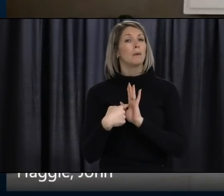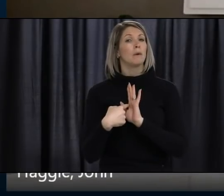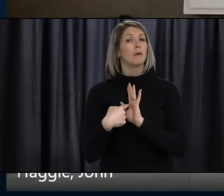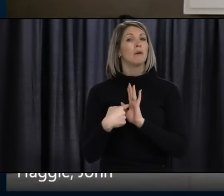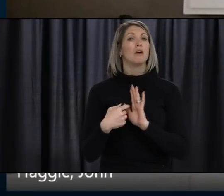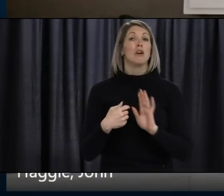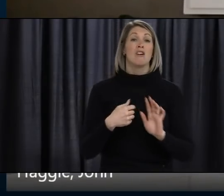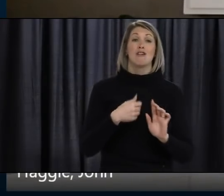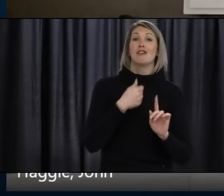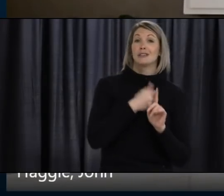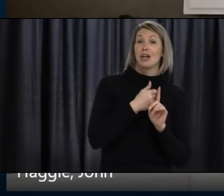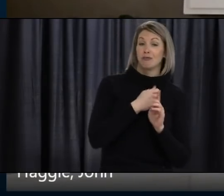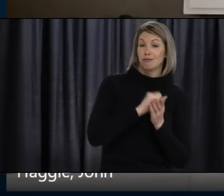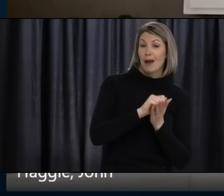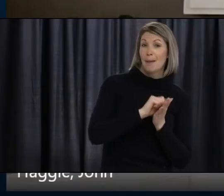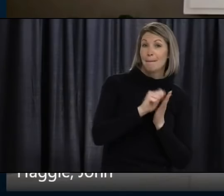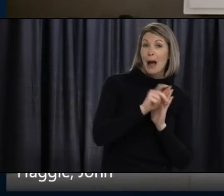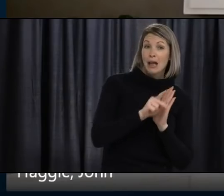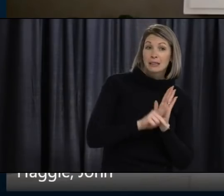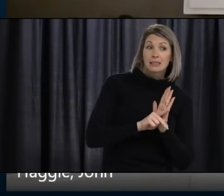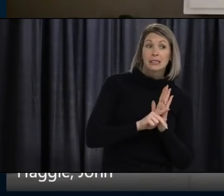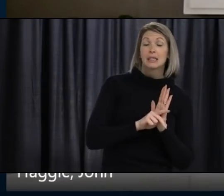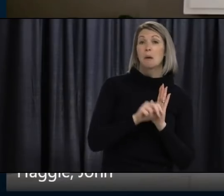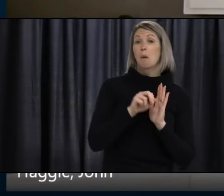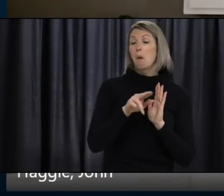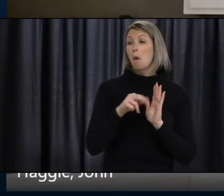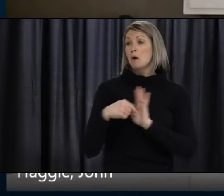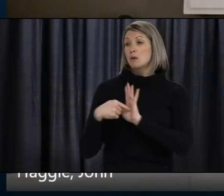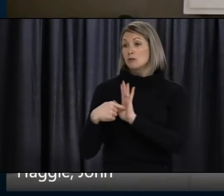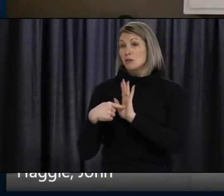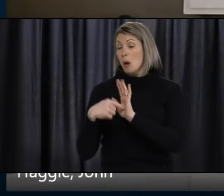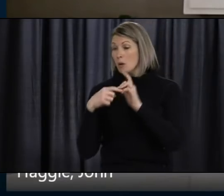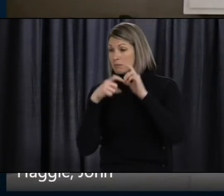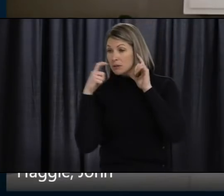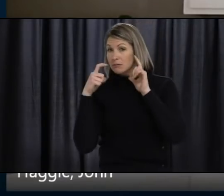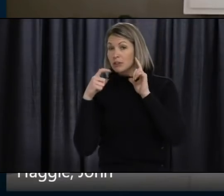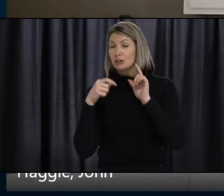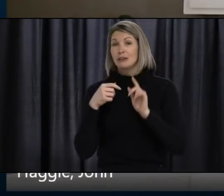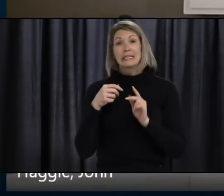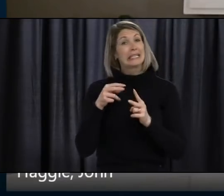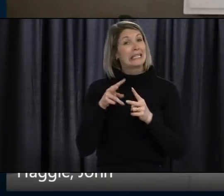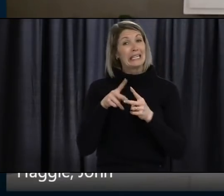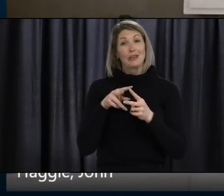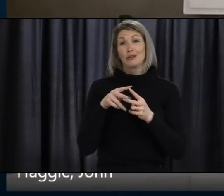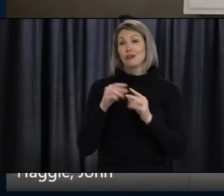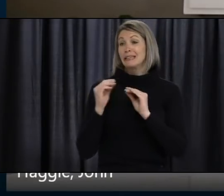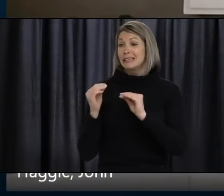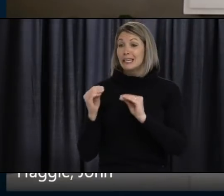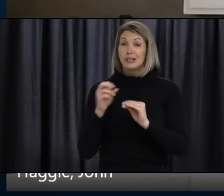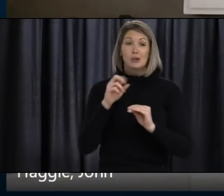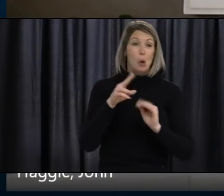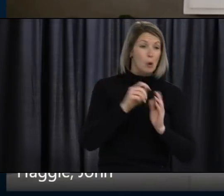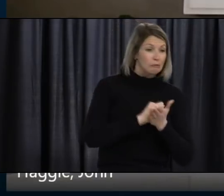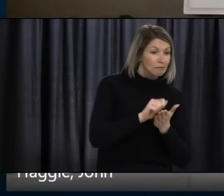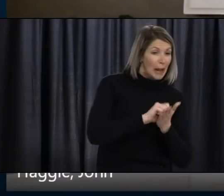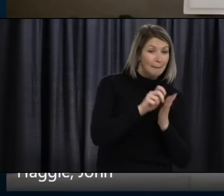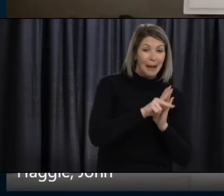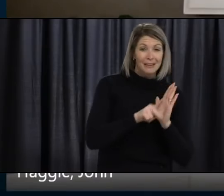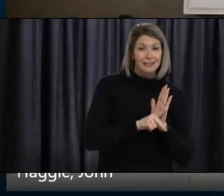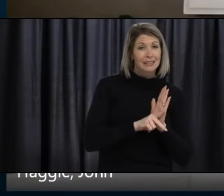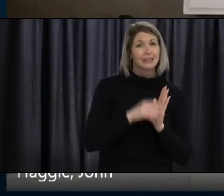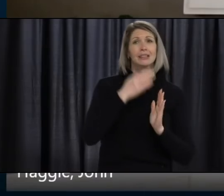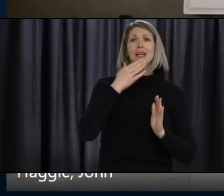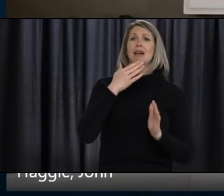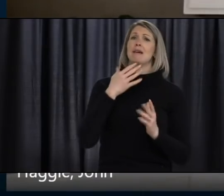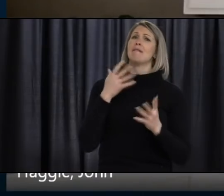writing policy or giving flu vaccines, she is helping educate us about masks. Reminds me of a previous